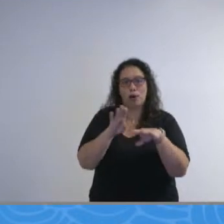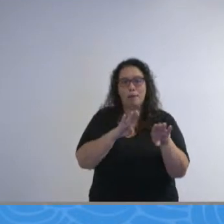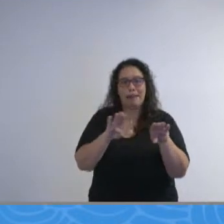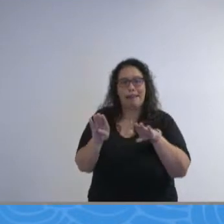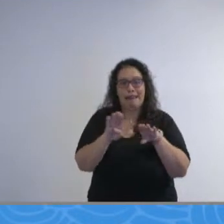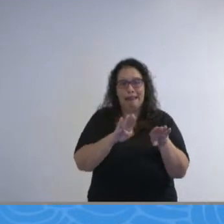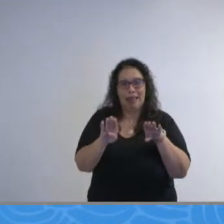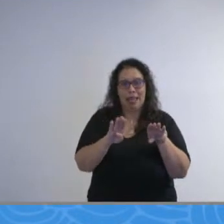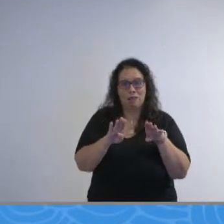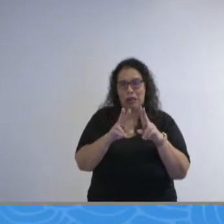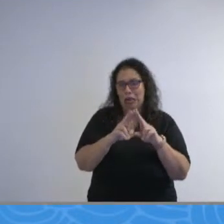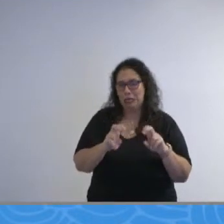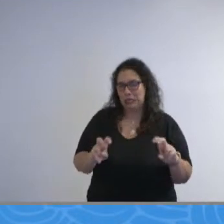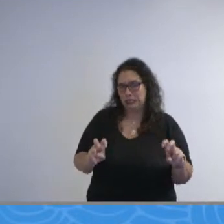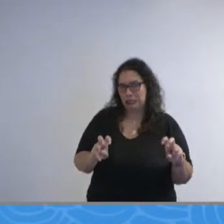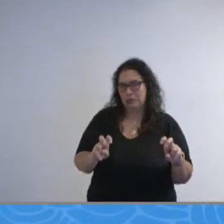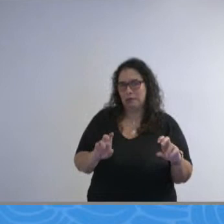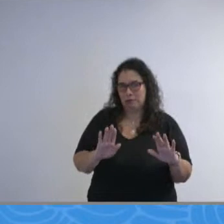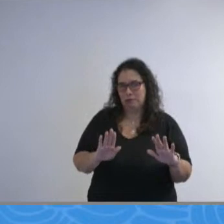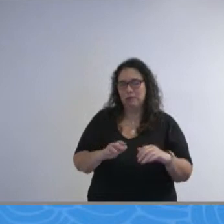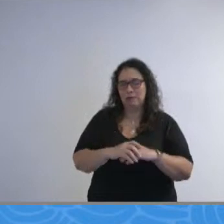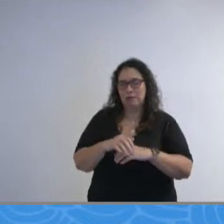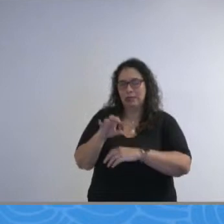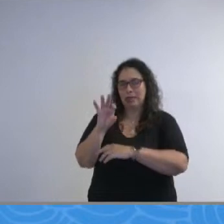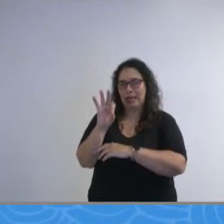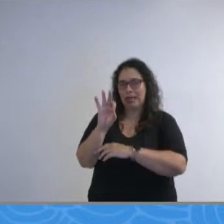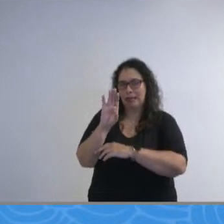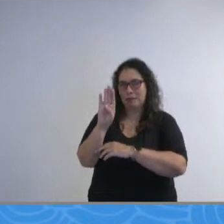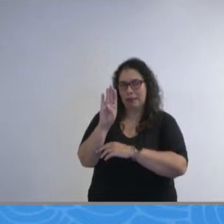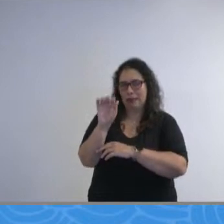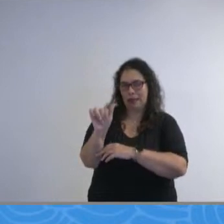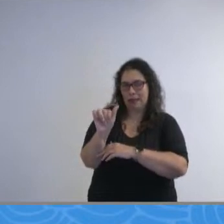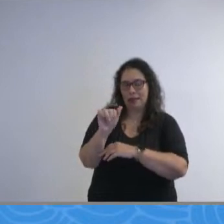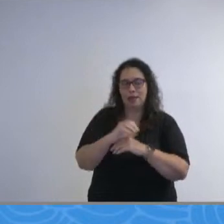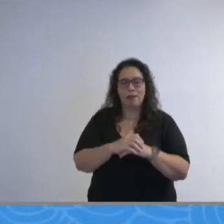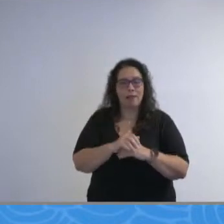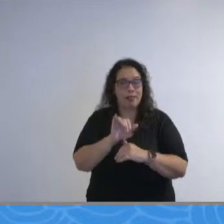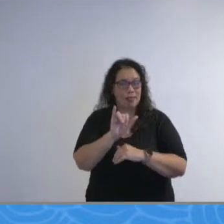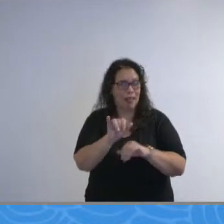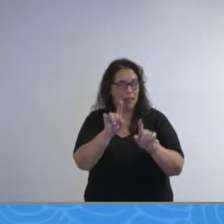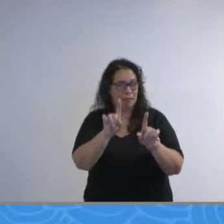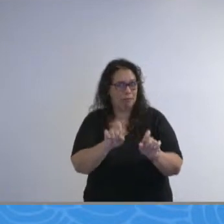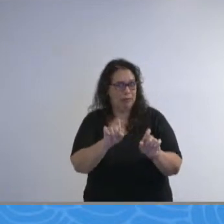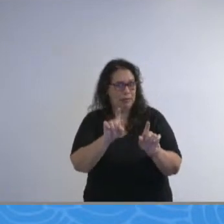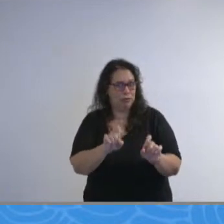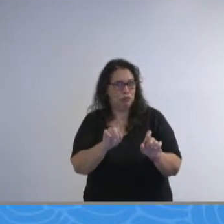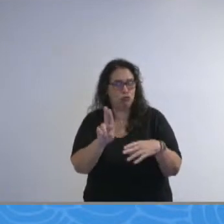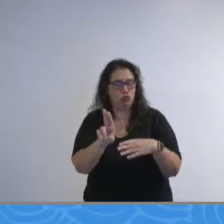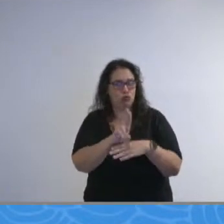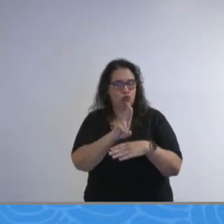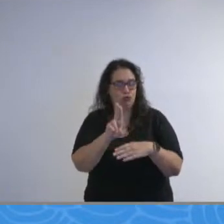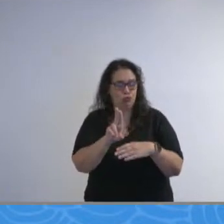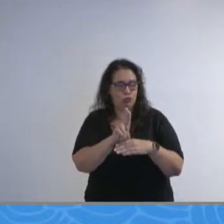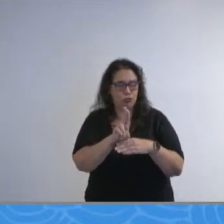What is an FBA? This evaluation is used